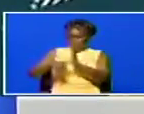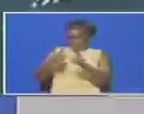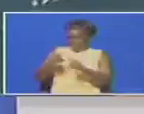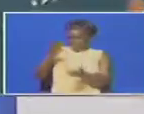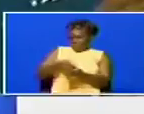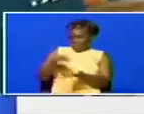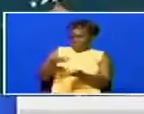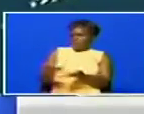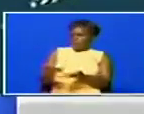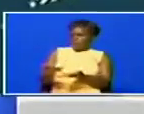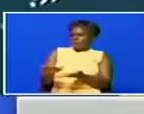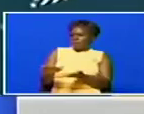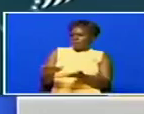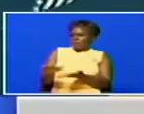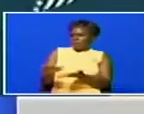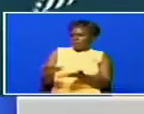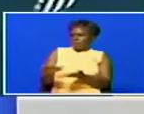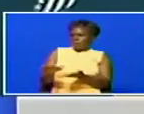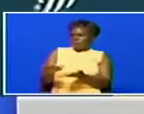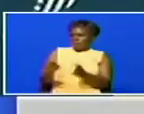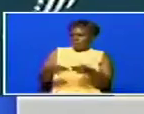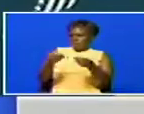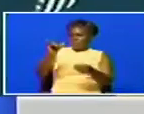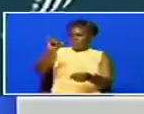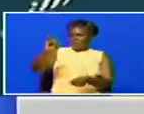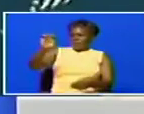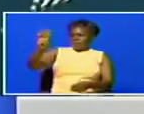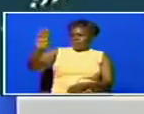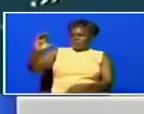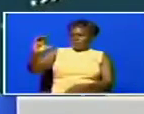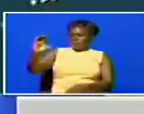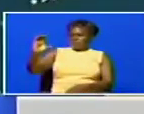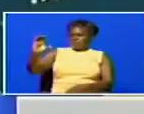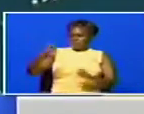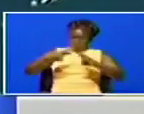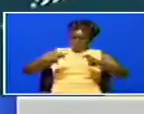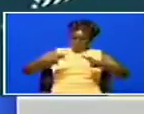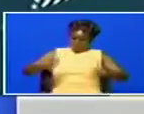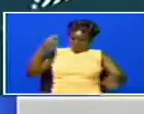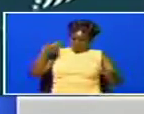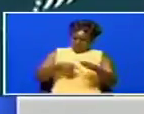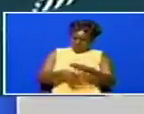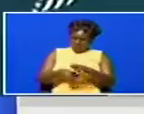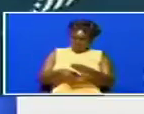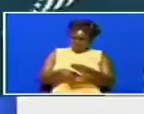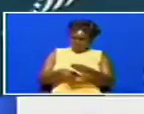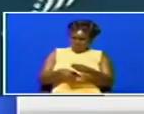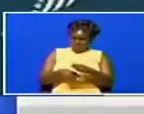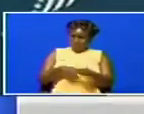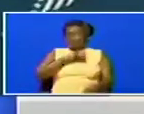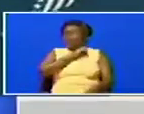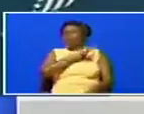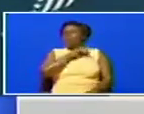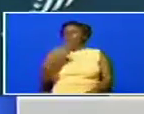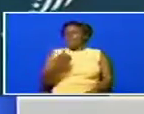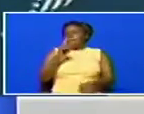case has to be put forward to the IEBC, who should look into it as an allegation. But